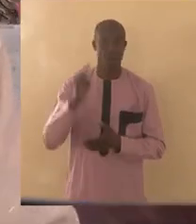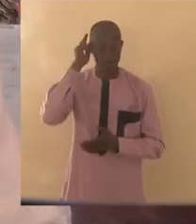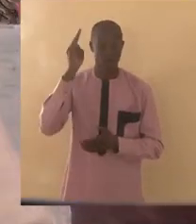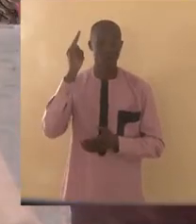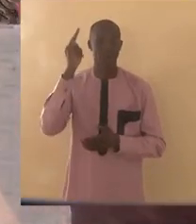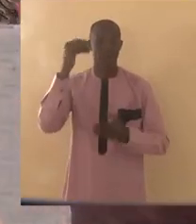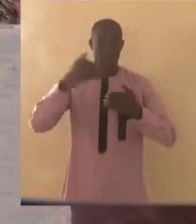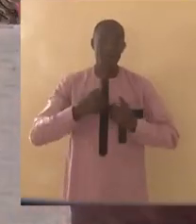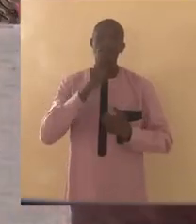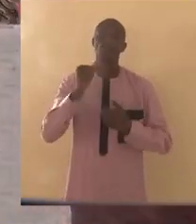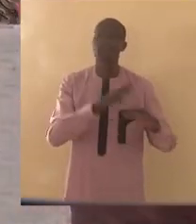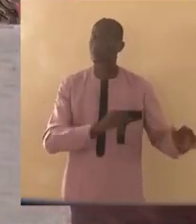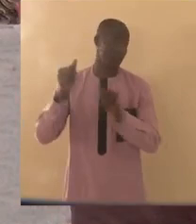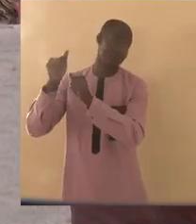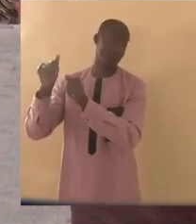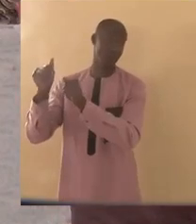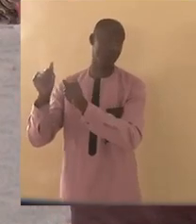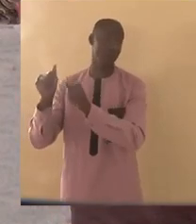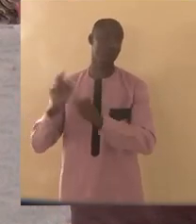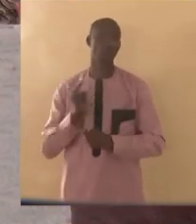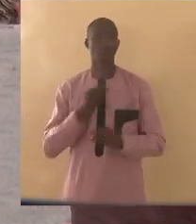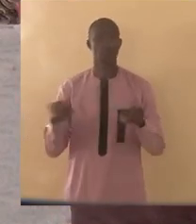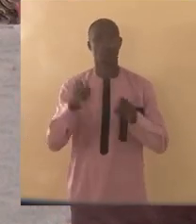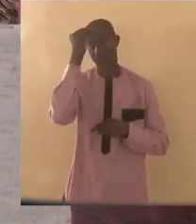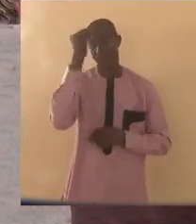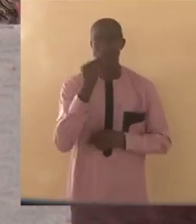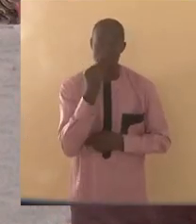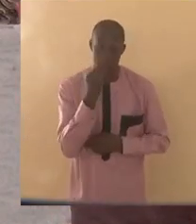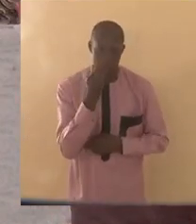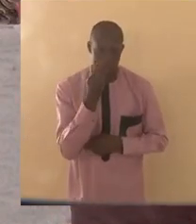He has not left us as